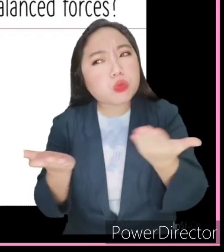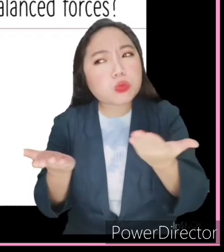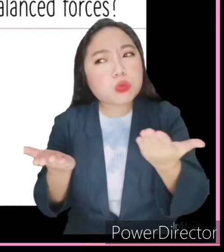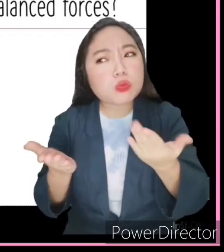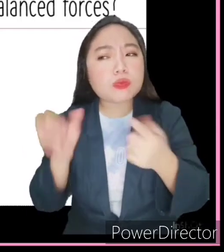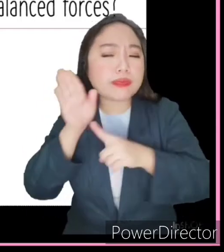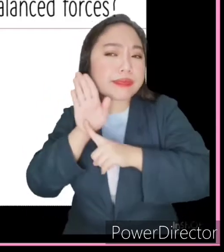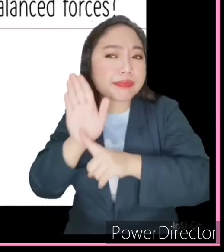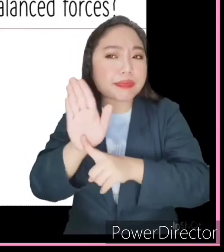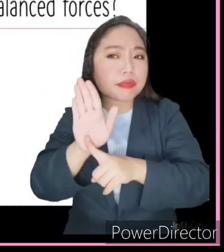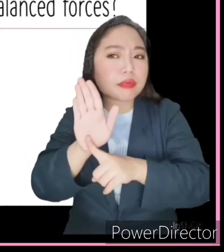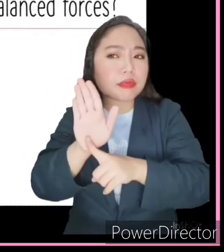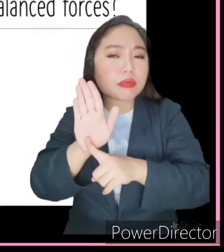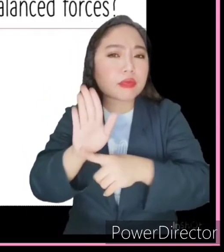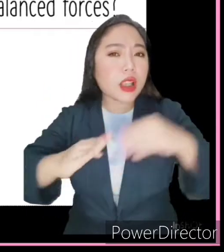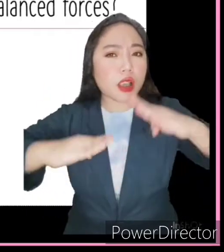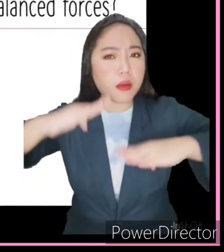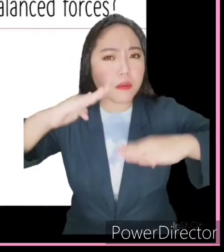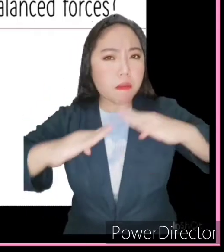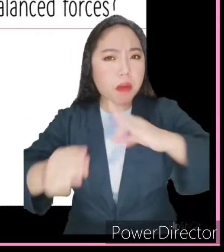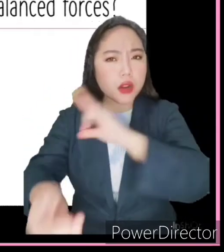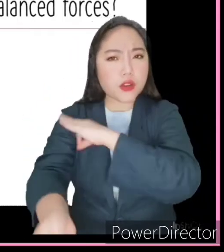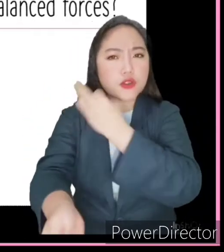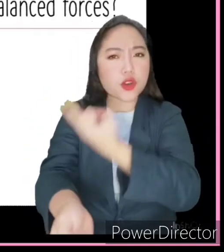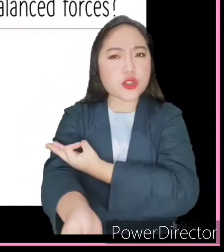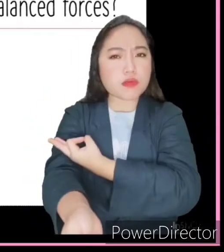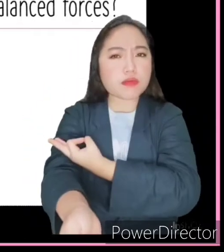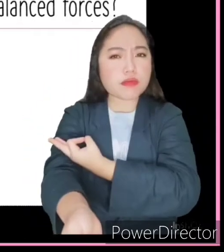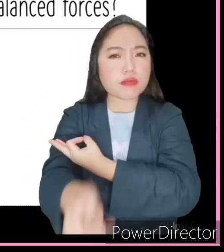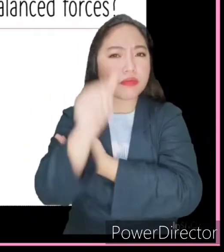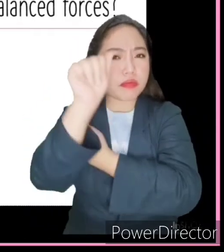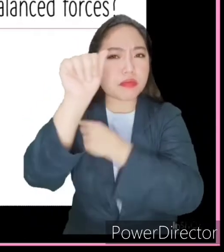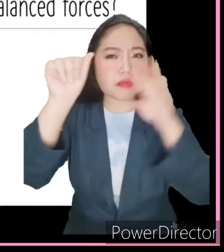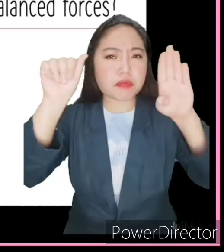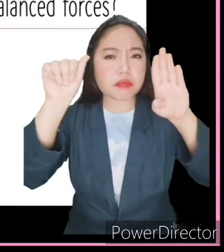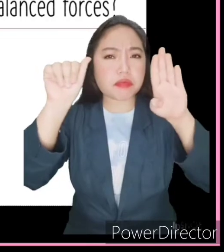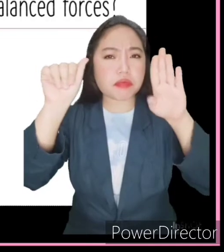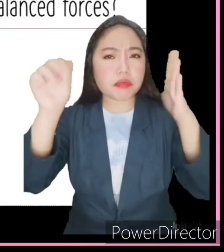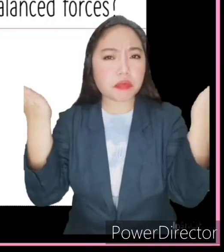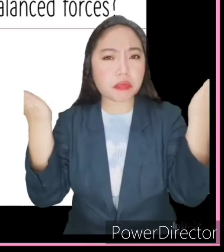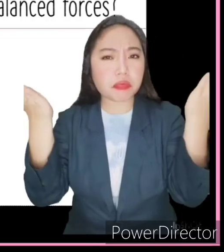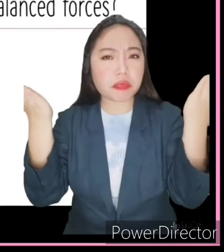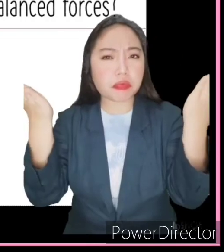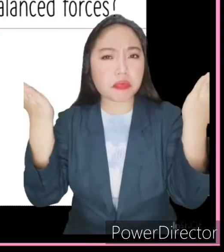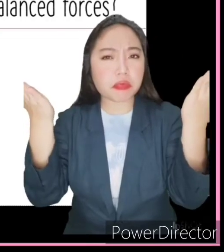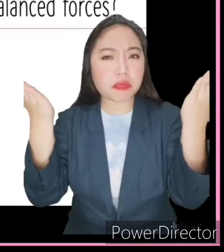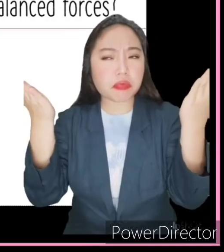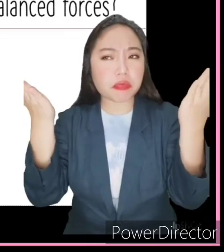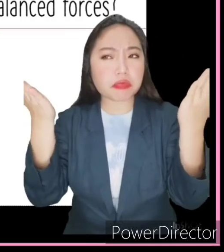Which among these pictures shows balanced forces? Is it A or B?